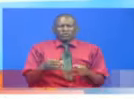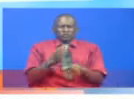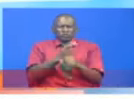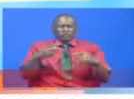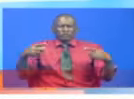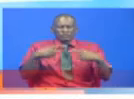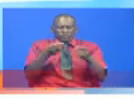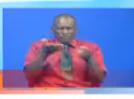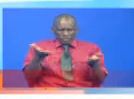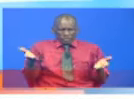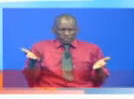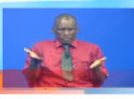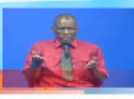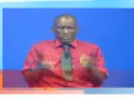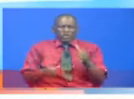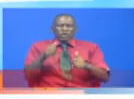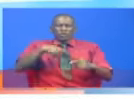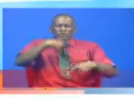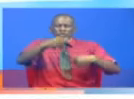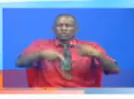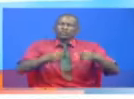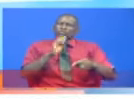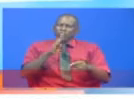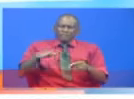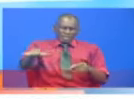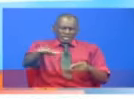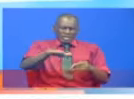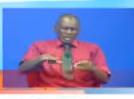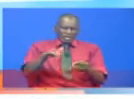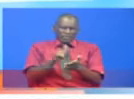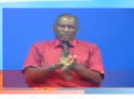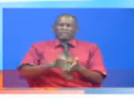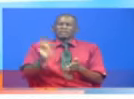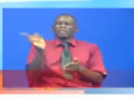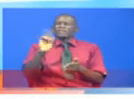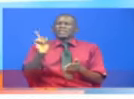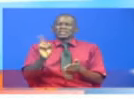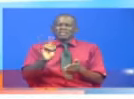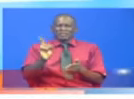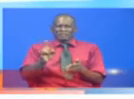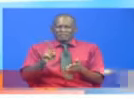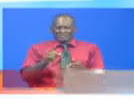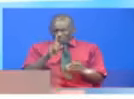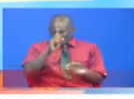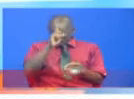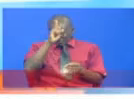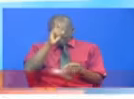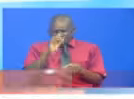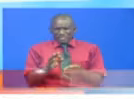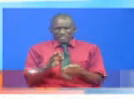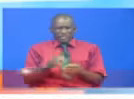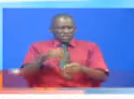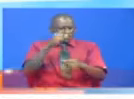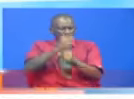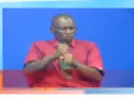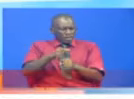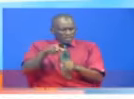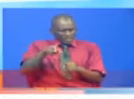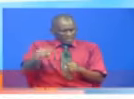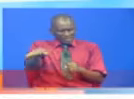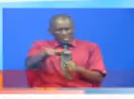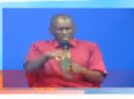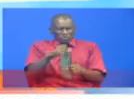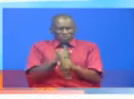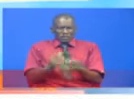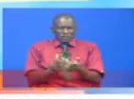products. That continues to be an area that the ministry is determined to work on in order to